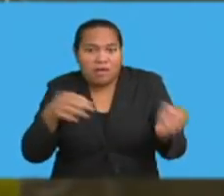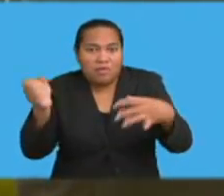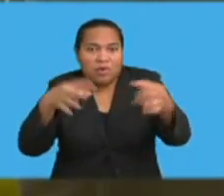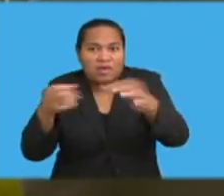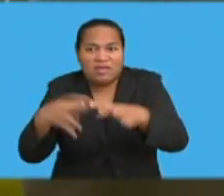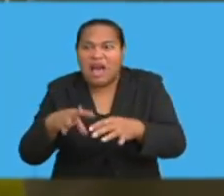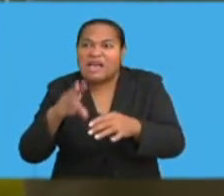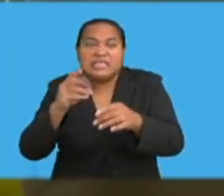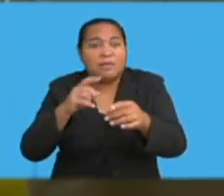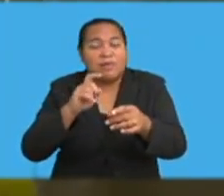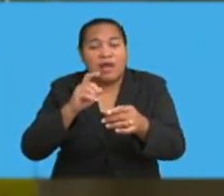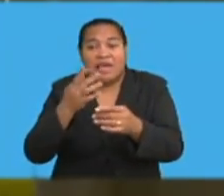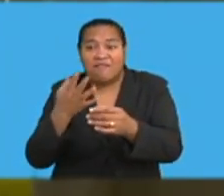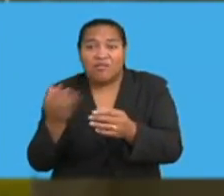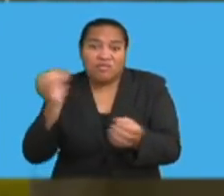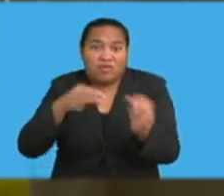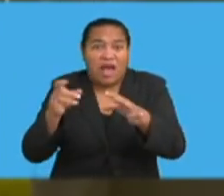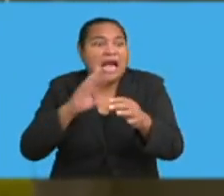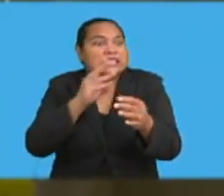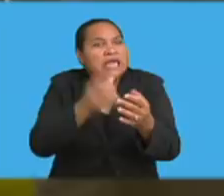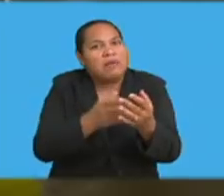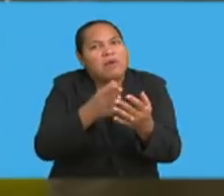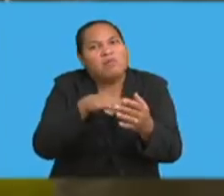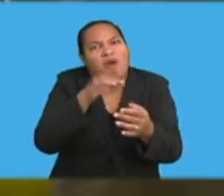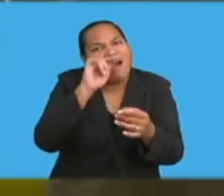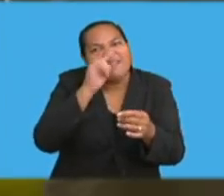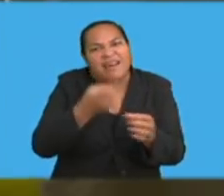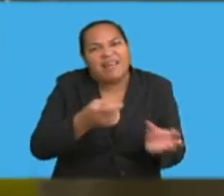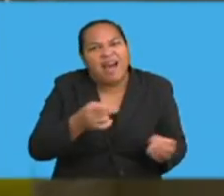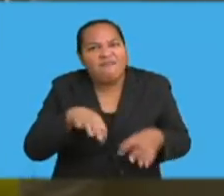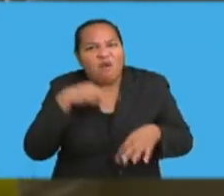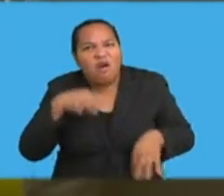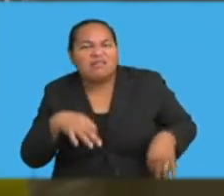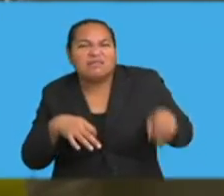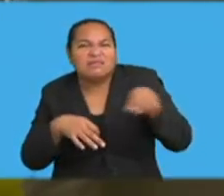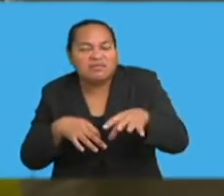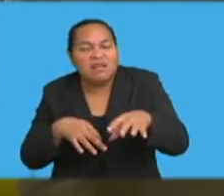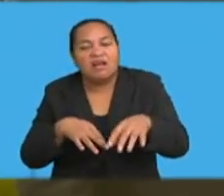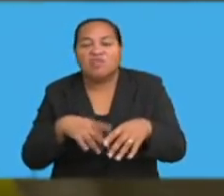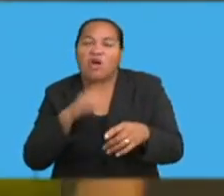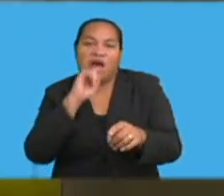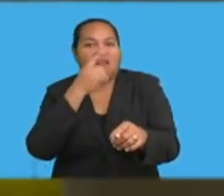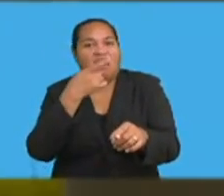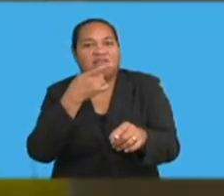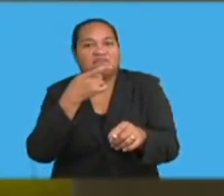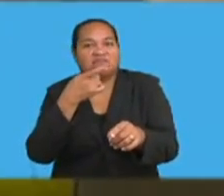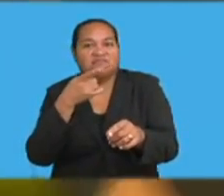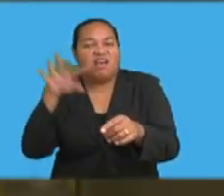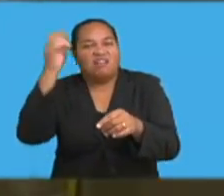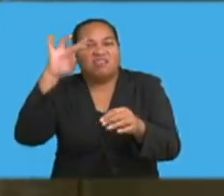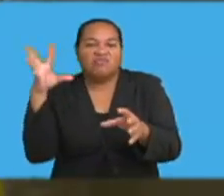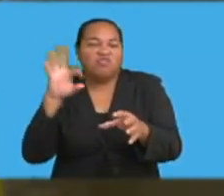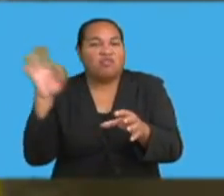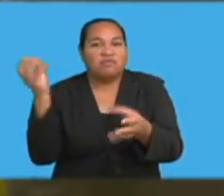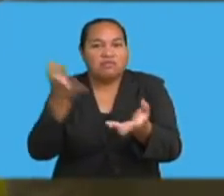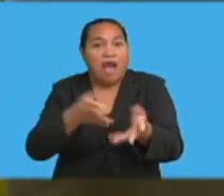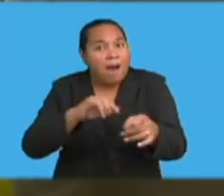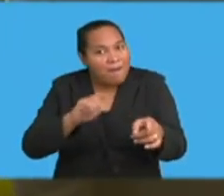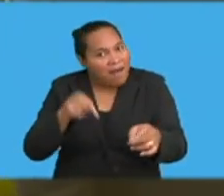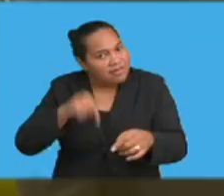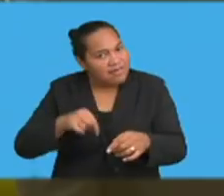did not, they did not get electricity. It was just hanging in there. This government, Madam Speaker, there's moans and groans, it's a